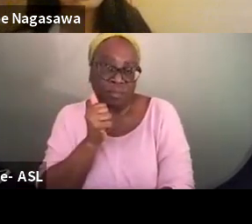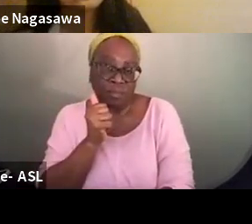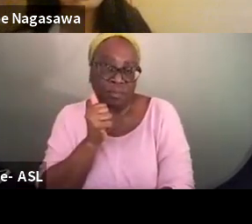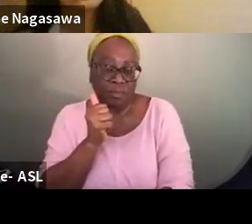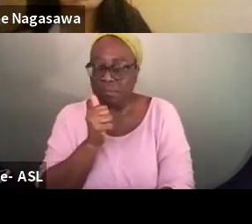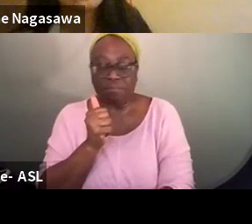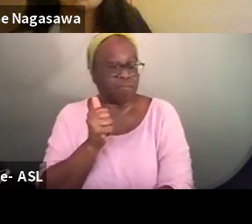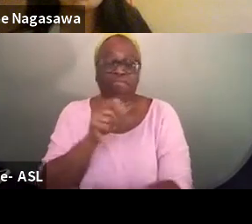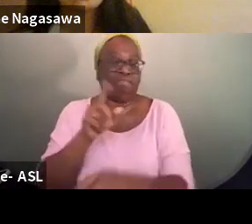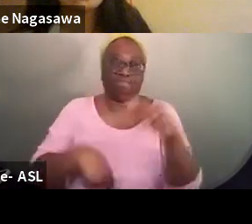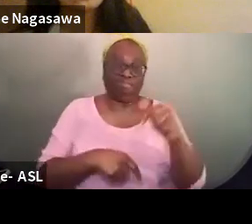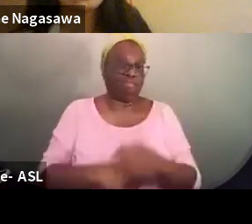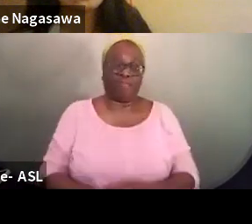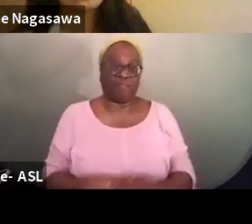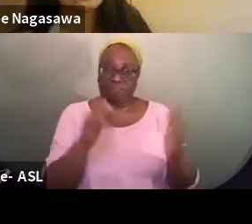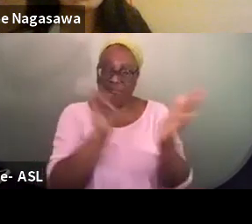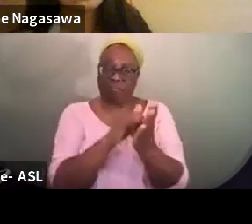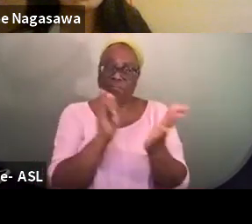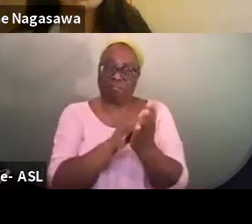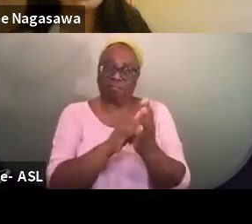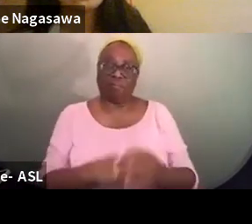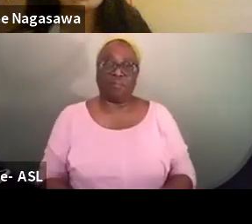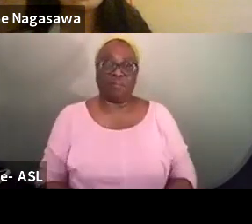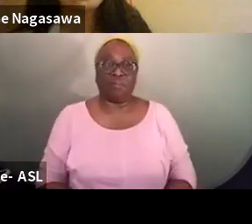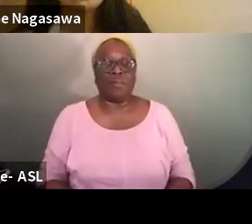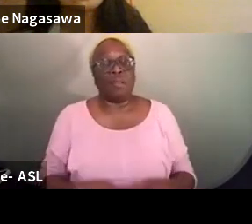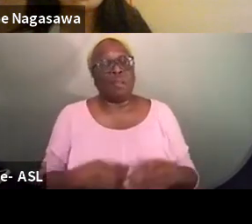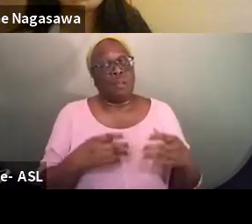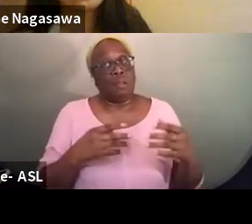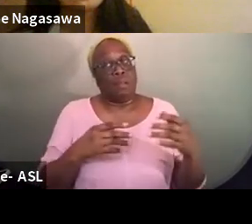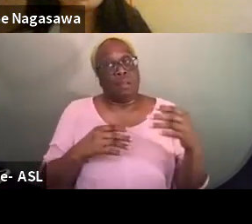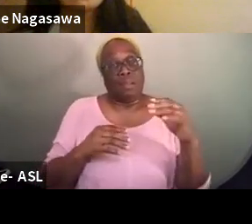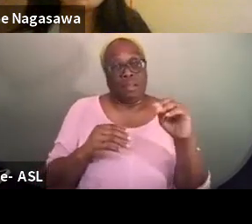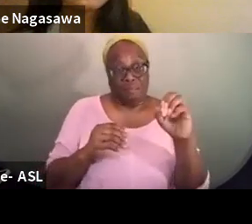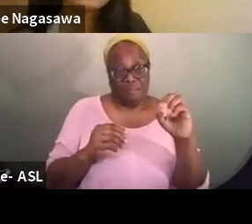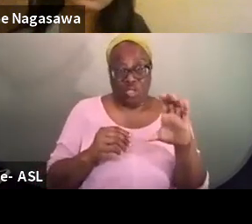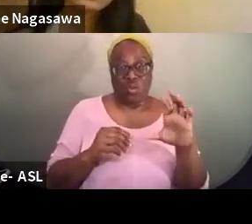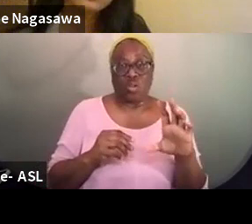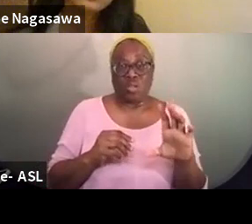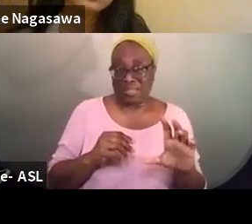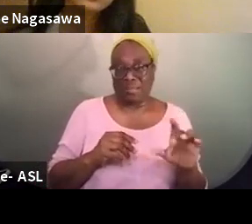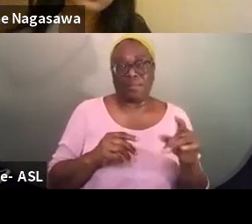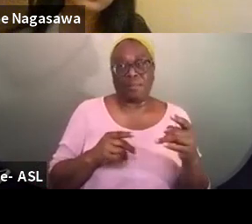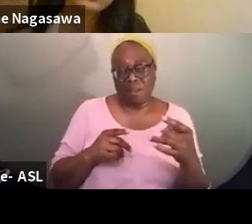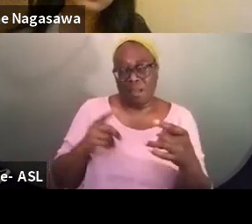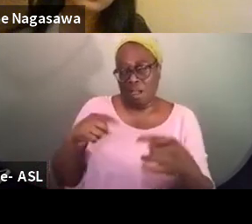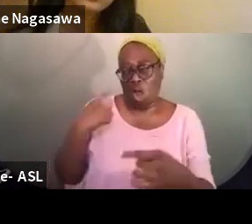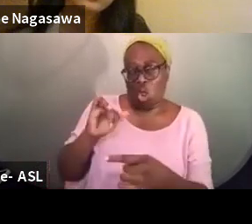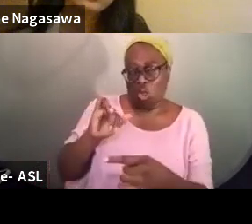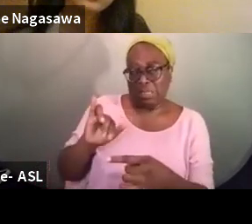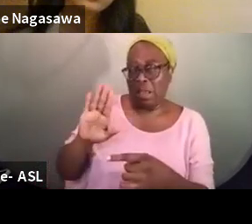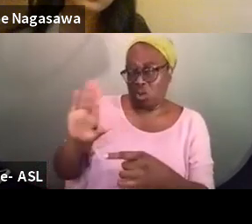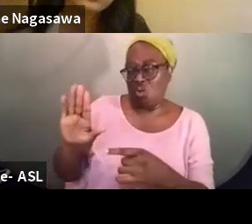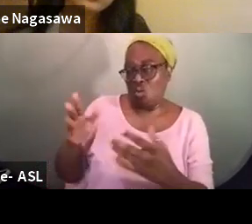Let's get real. The hill is getting higher. No, it's not. No, it is not. Yeah, let me